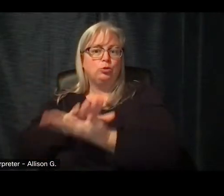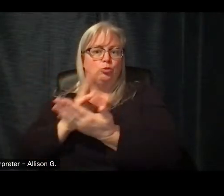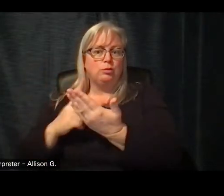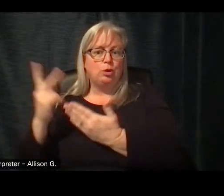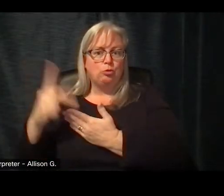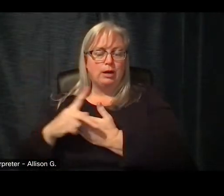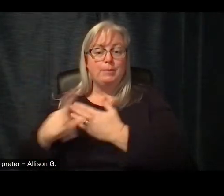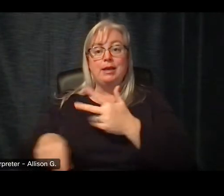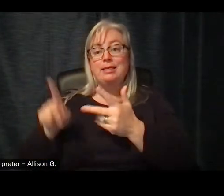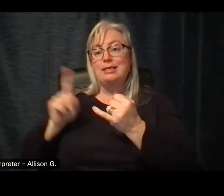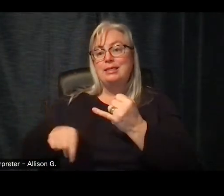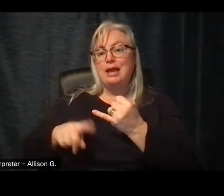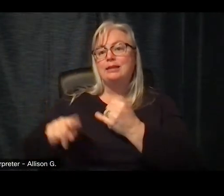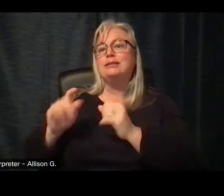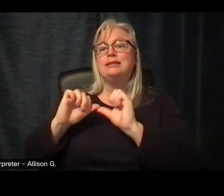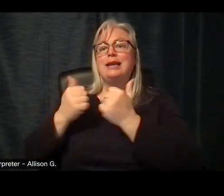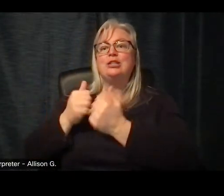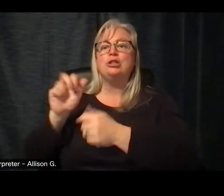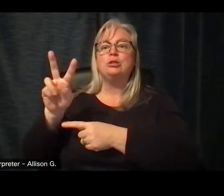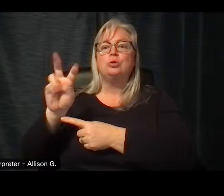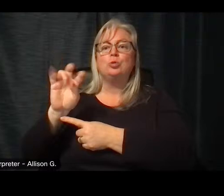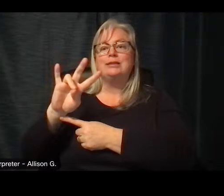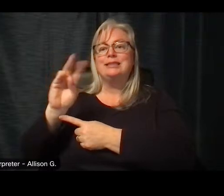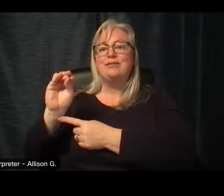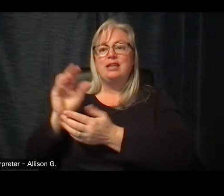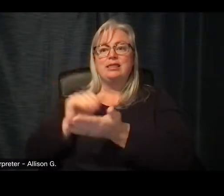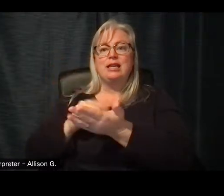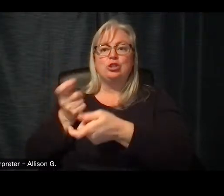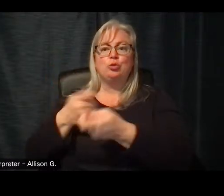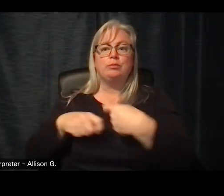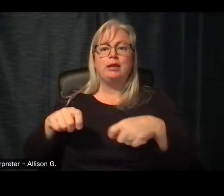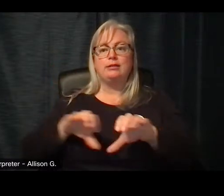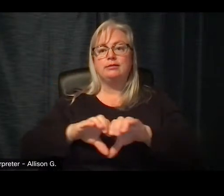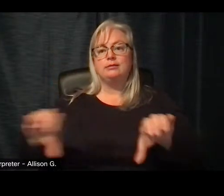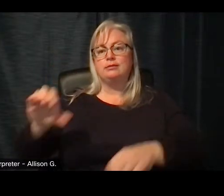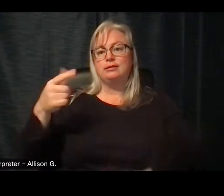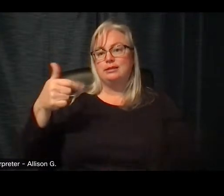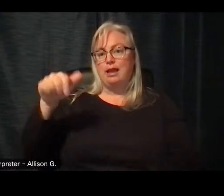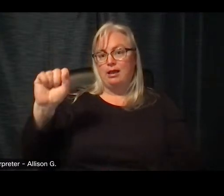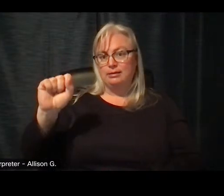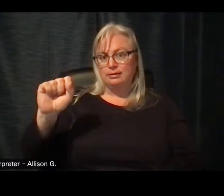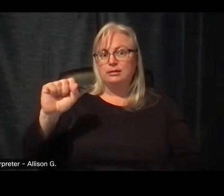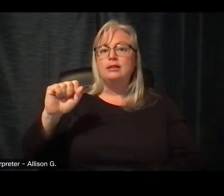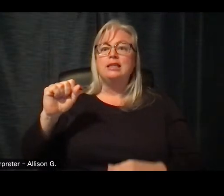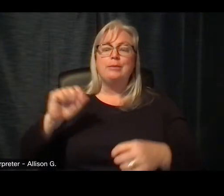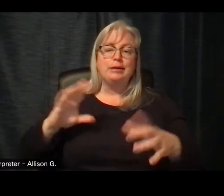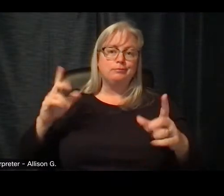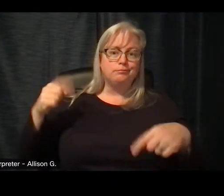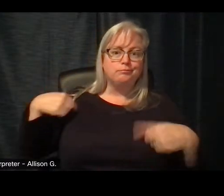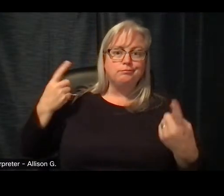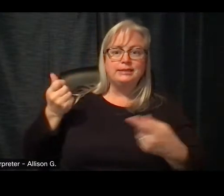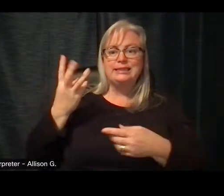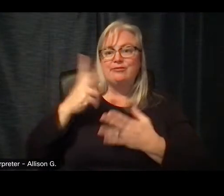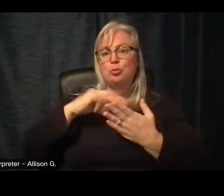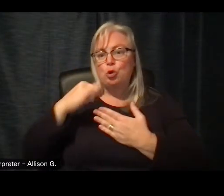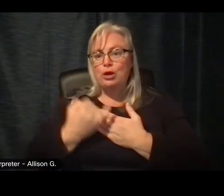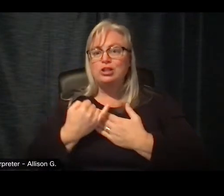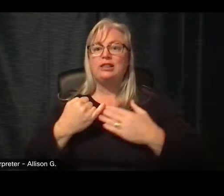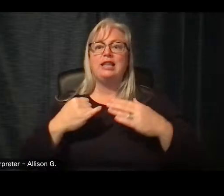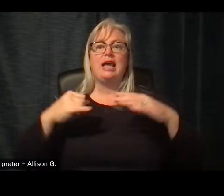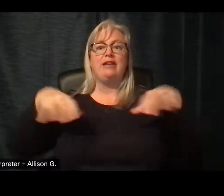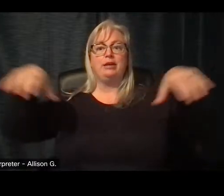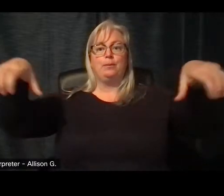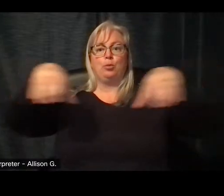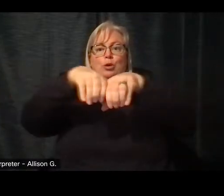And last, the agency is requesting $270,000 to replace a gas line. They've been doing several projects. They have a breezeway, and a